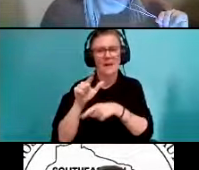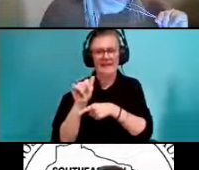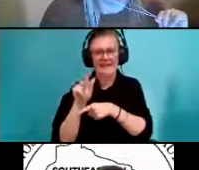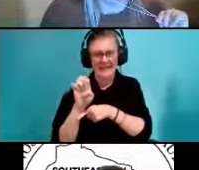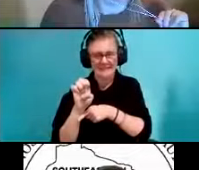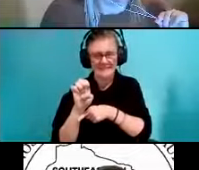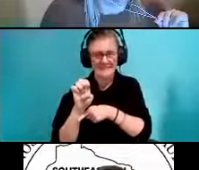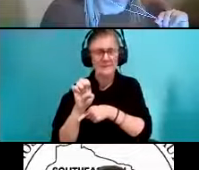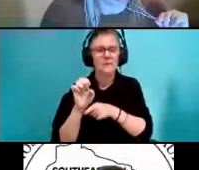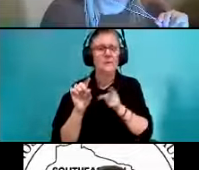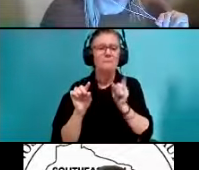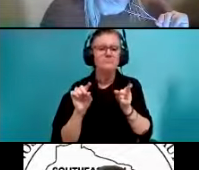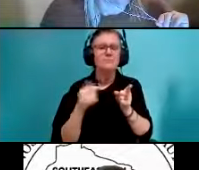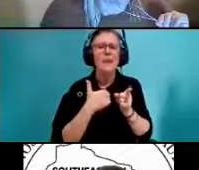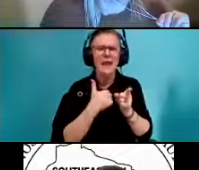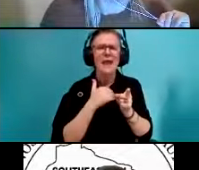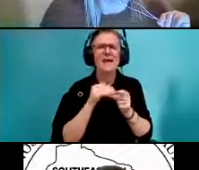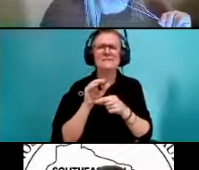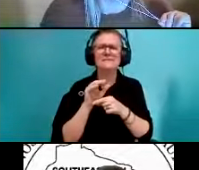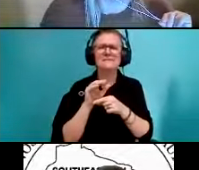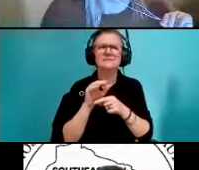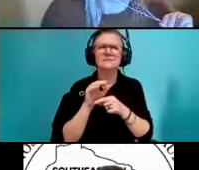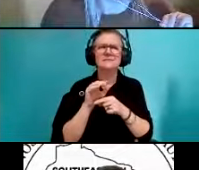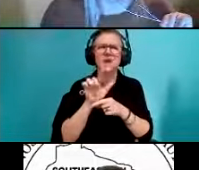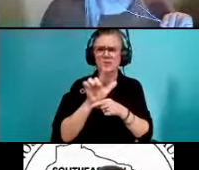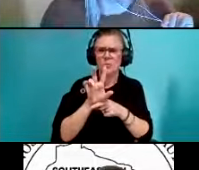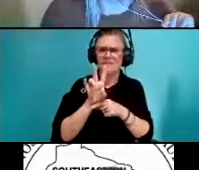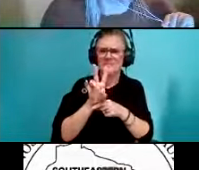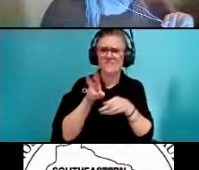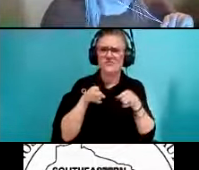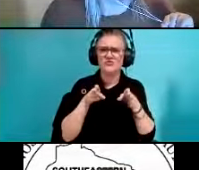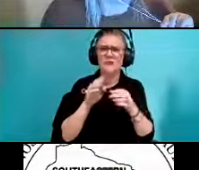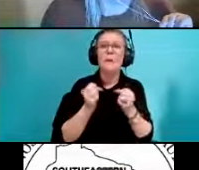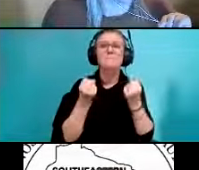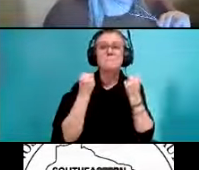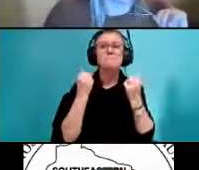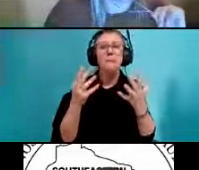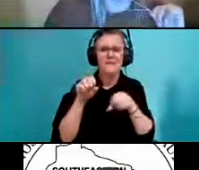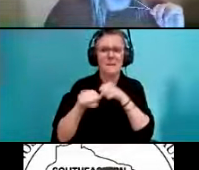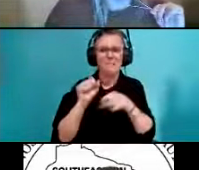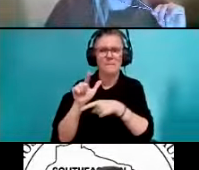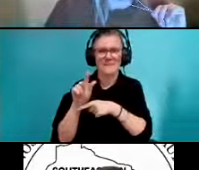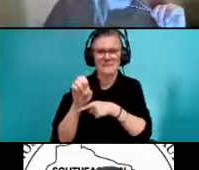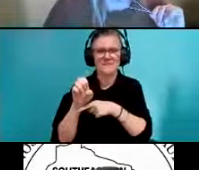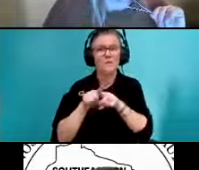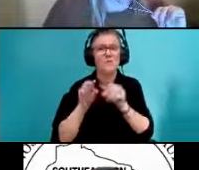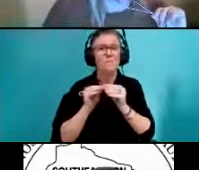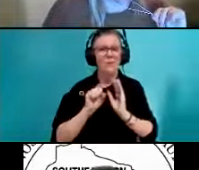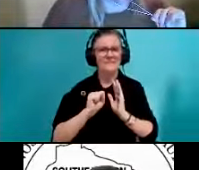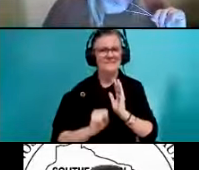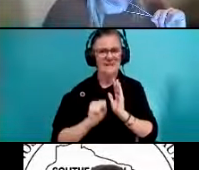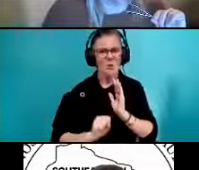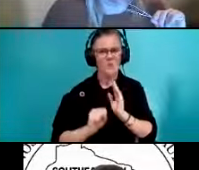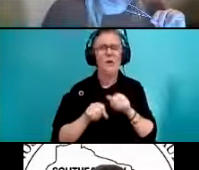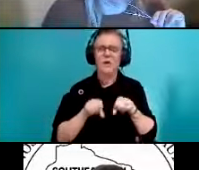lanes throughout a good portion of this segment, and actually even throughout a good portion of the southern segment. So where those